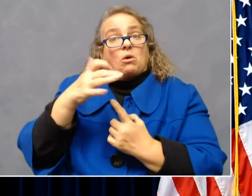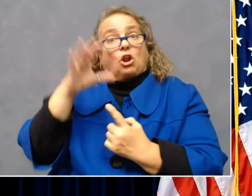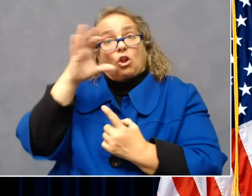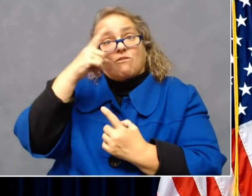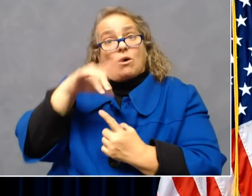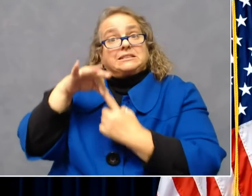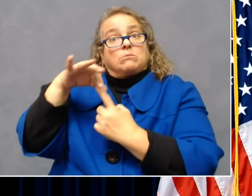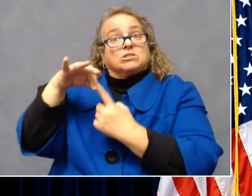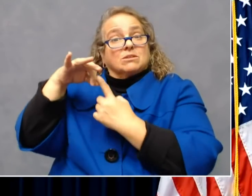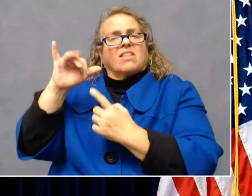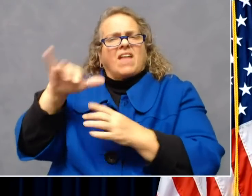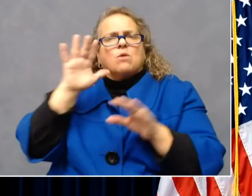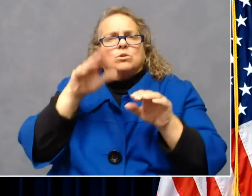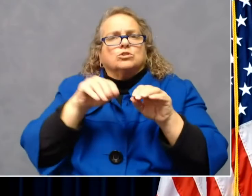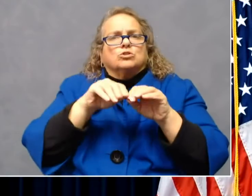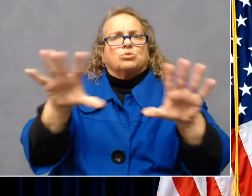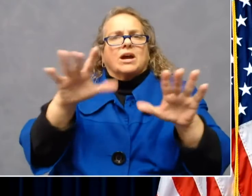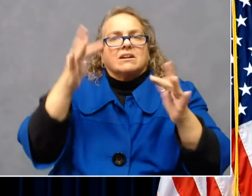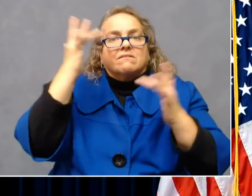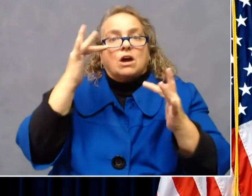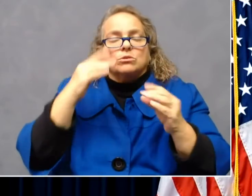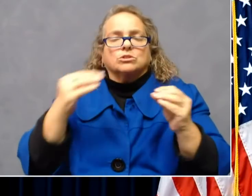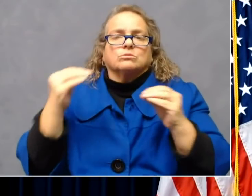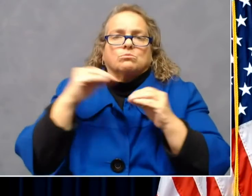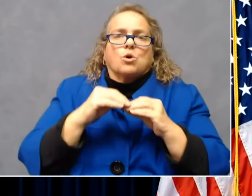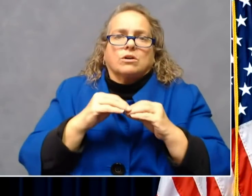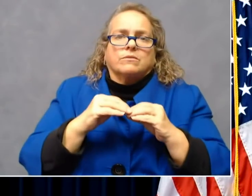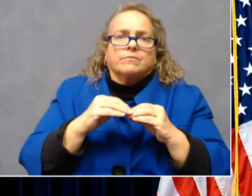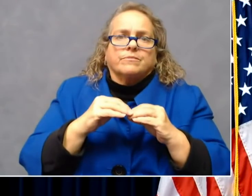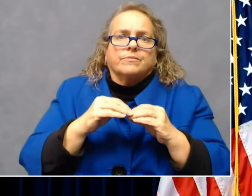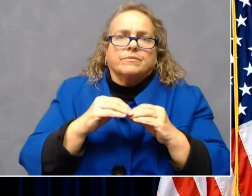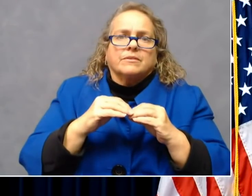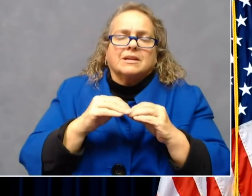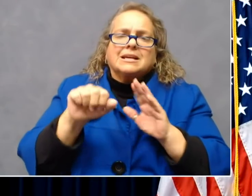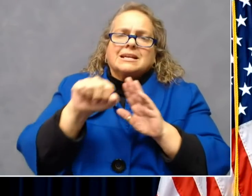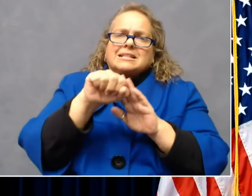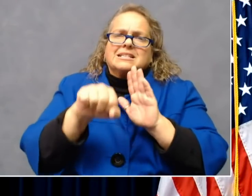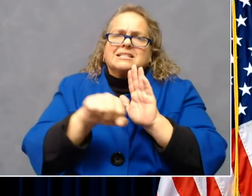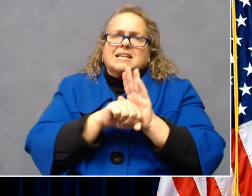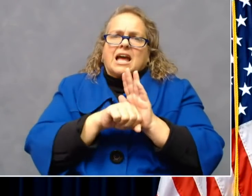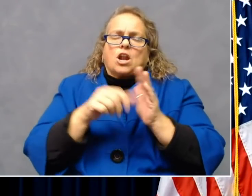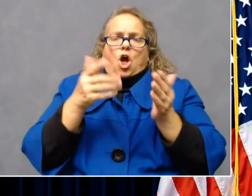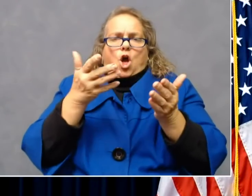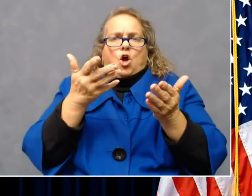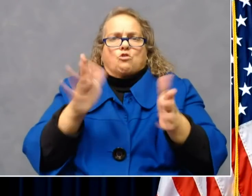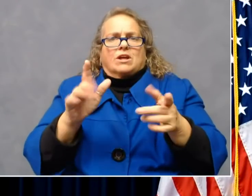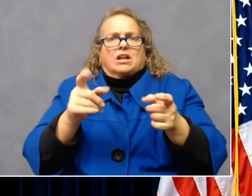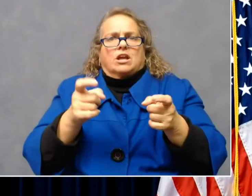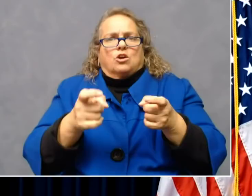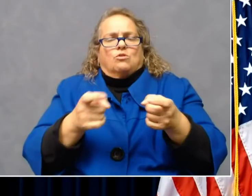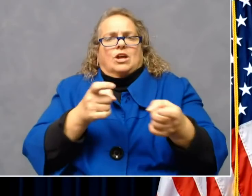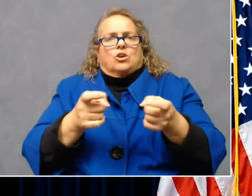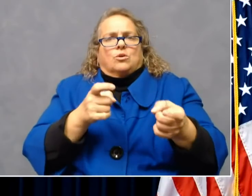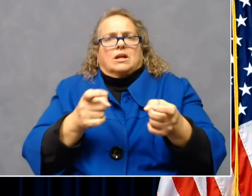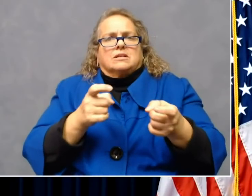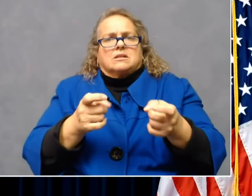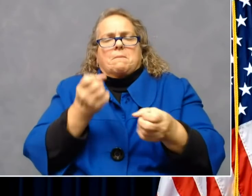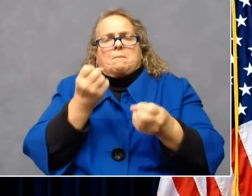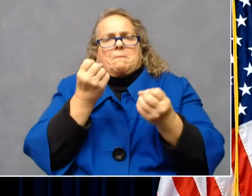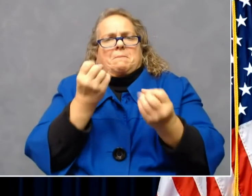further. The state already regulates multiple aspects